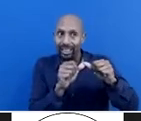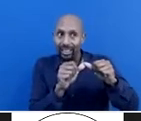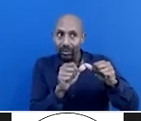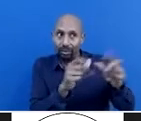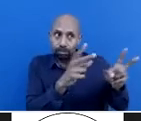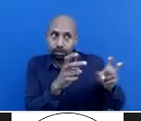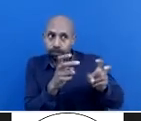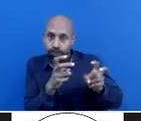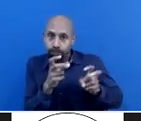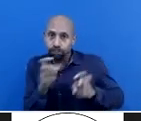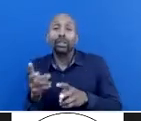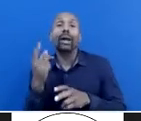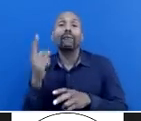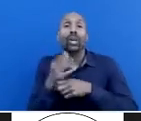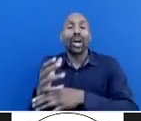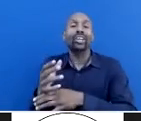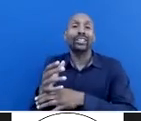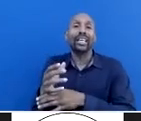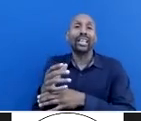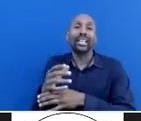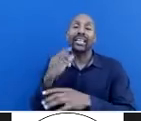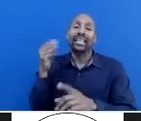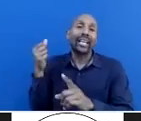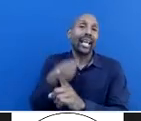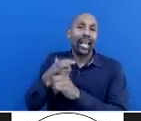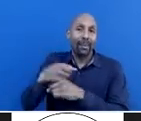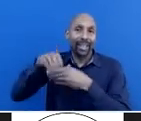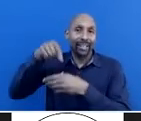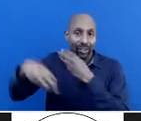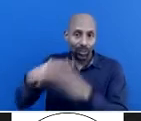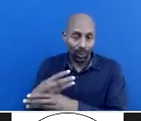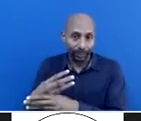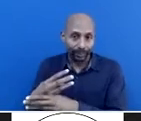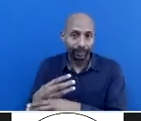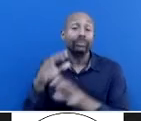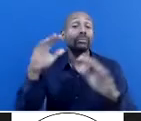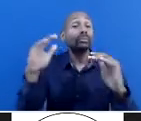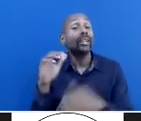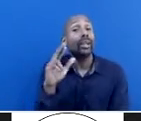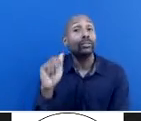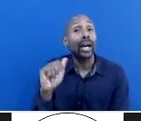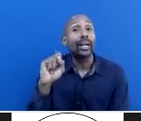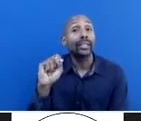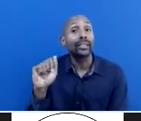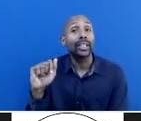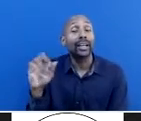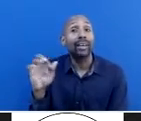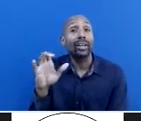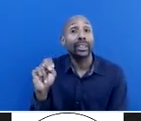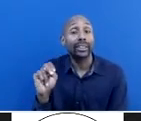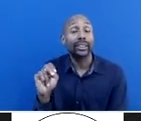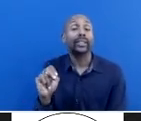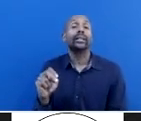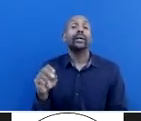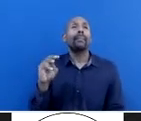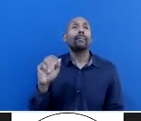Rastafarian, it's the powerful argument, that what did Bob Marley say? Preacher, don't tell me that